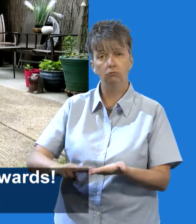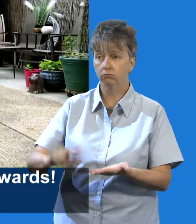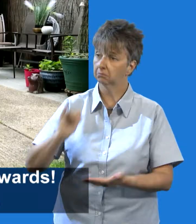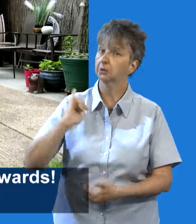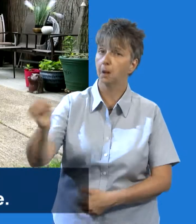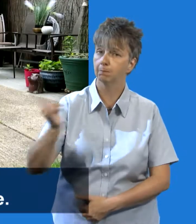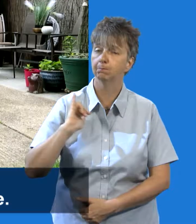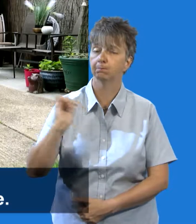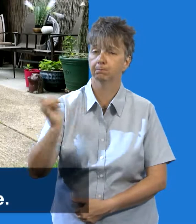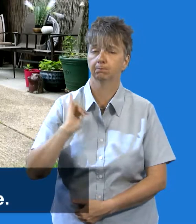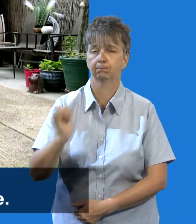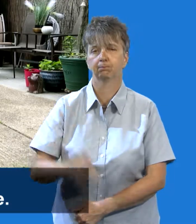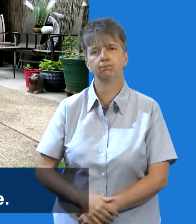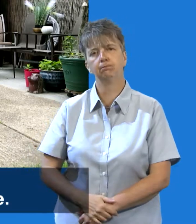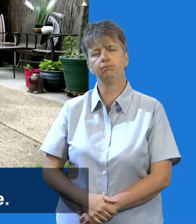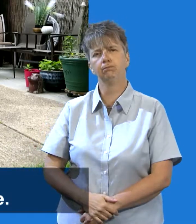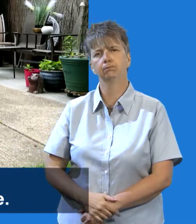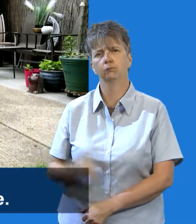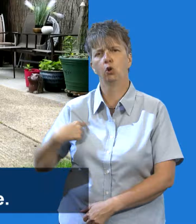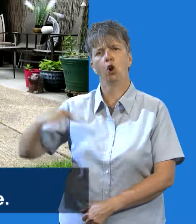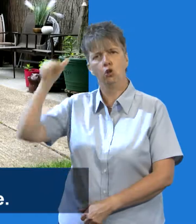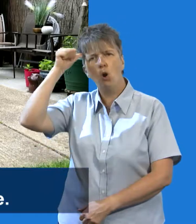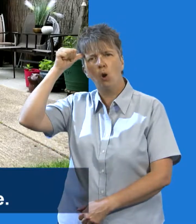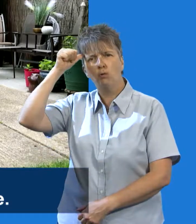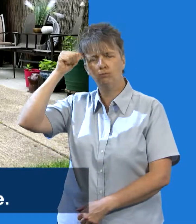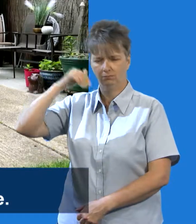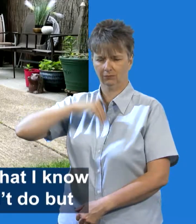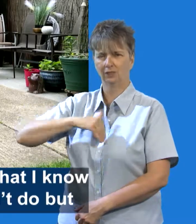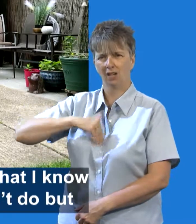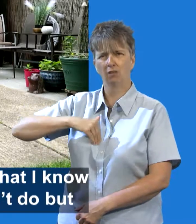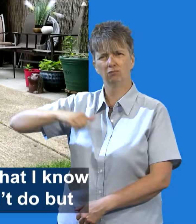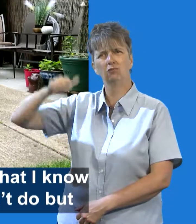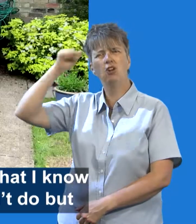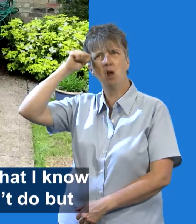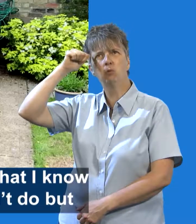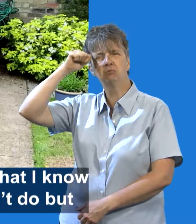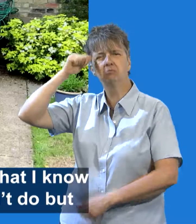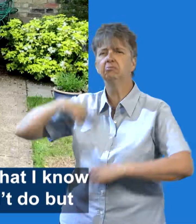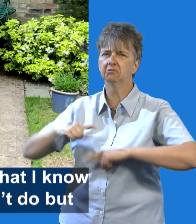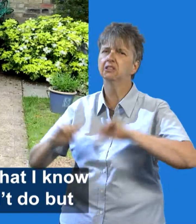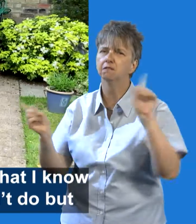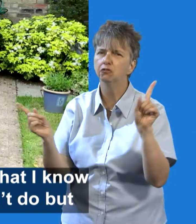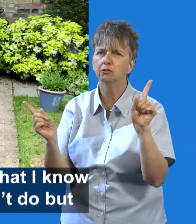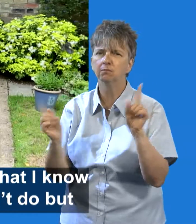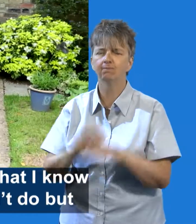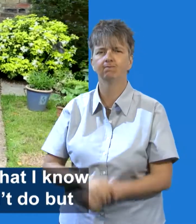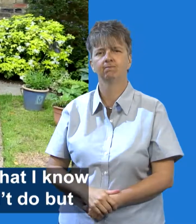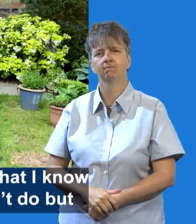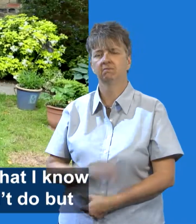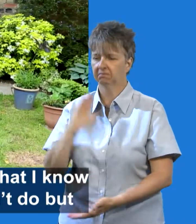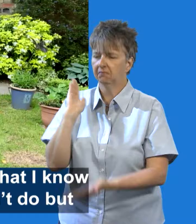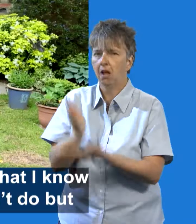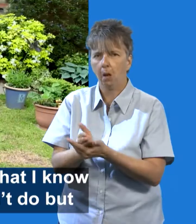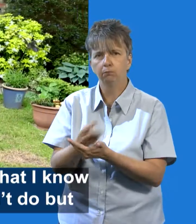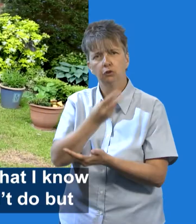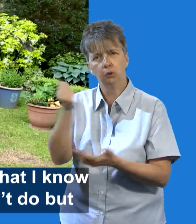tried to do, I'm okay, I'm normal, I'm just like anybody else. I know I'm not unrealistic in that I